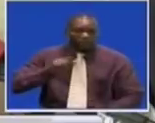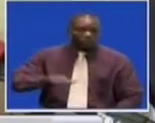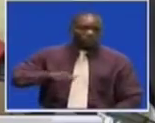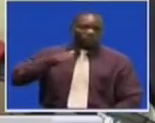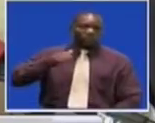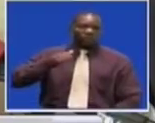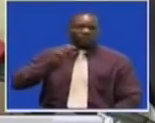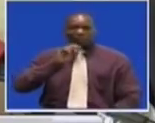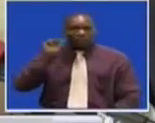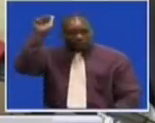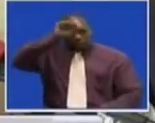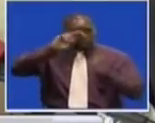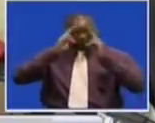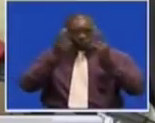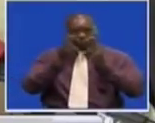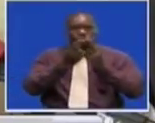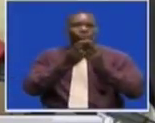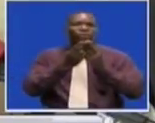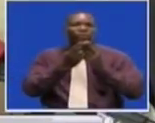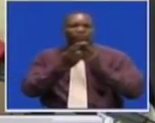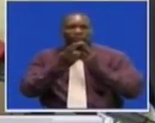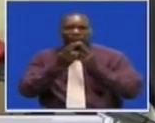at the African Union got a lot